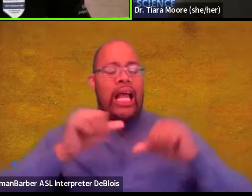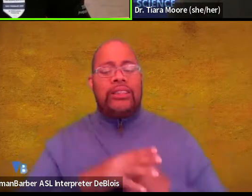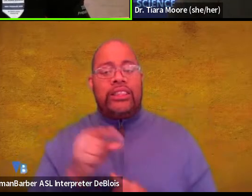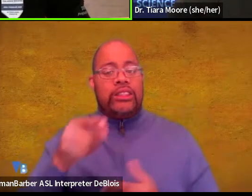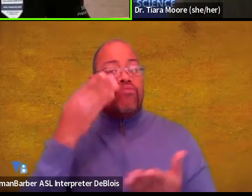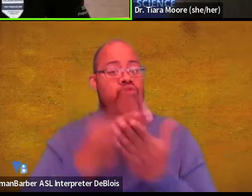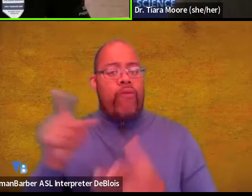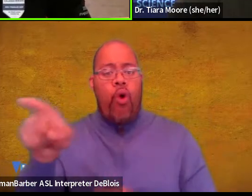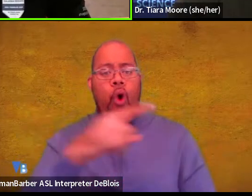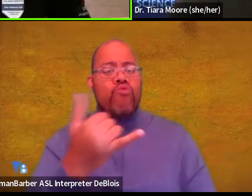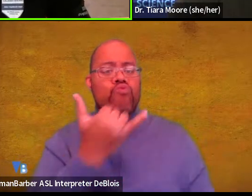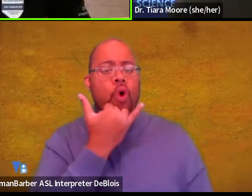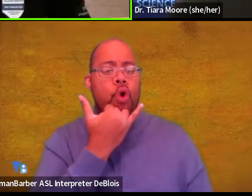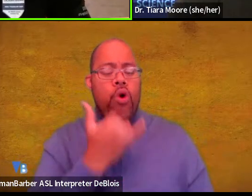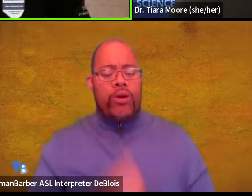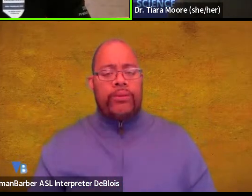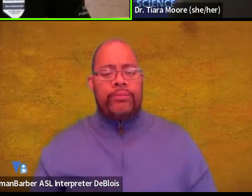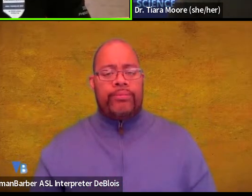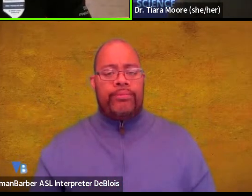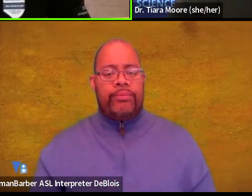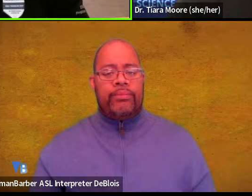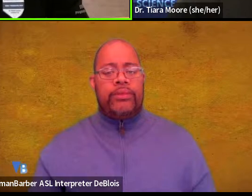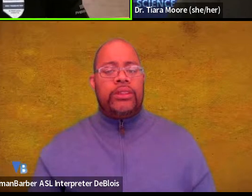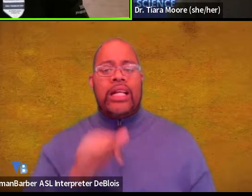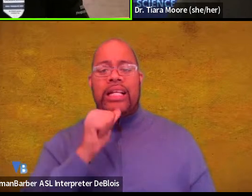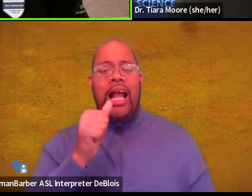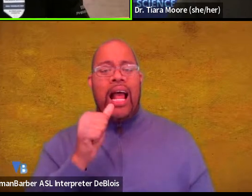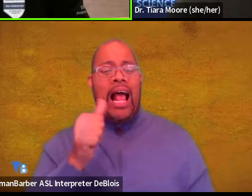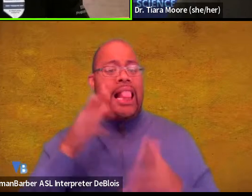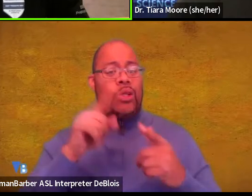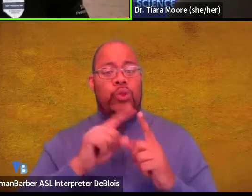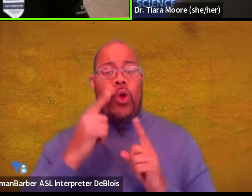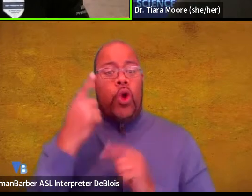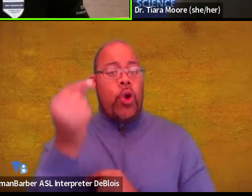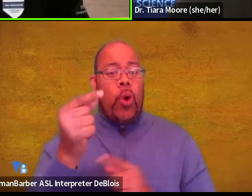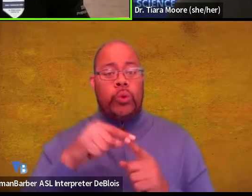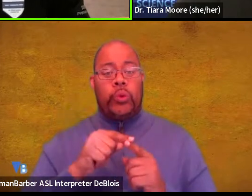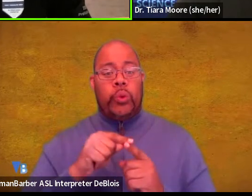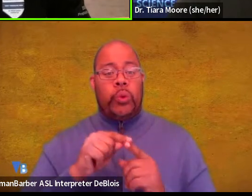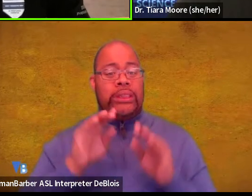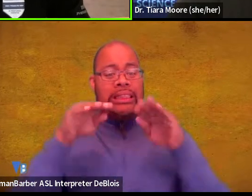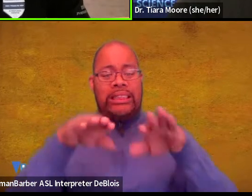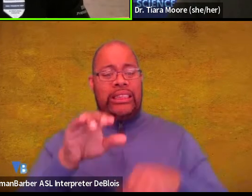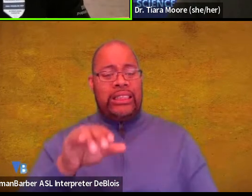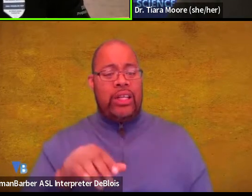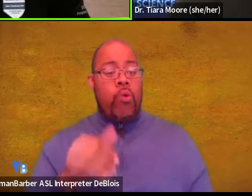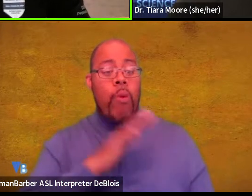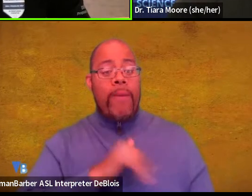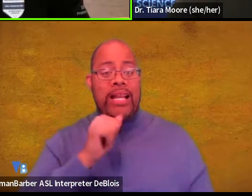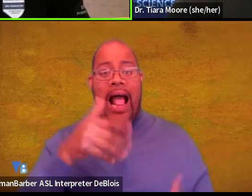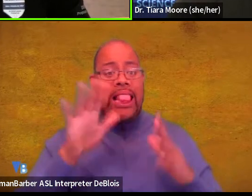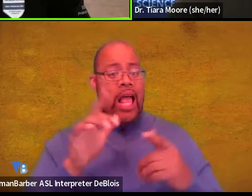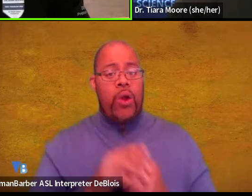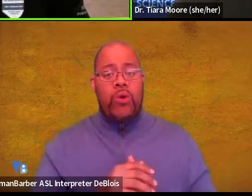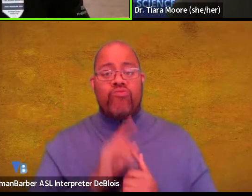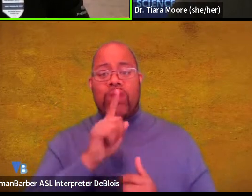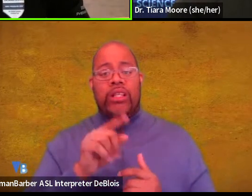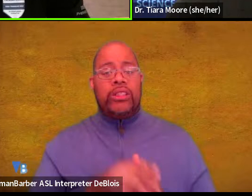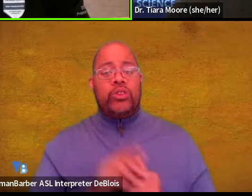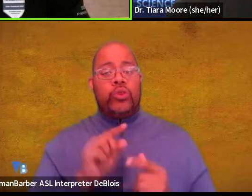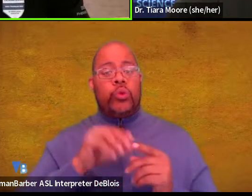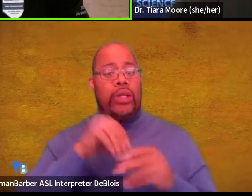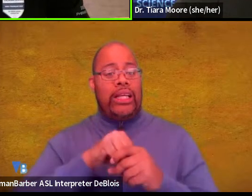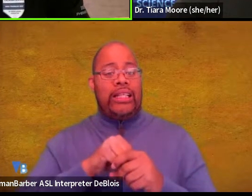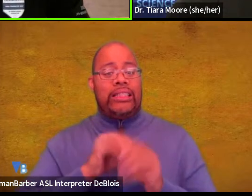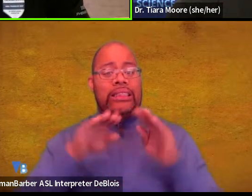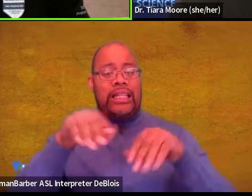she proved them all wrong. She was not even allowed to go to sea. Women were not allowed really to be at